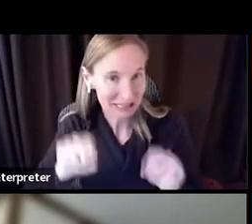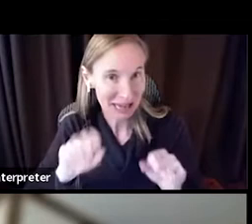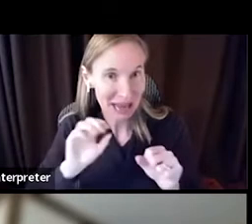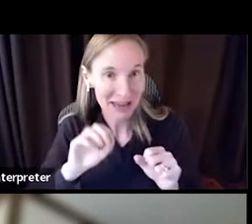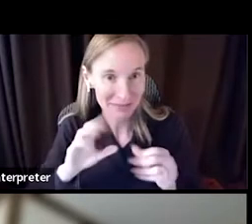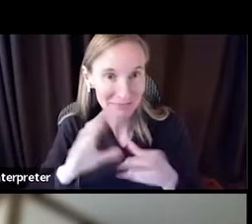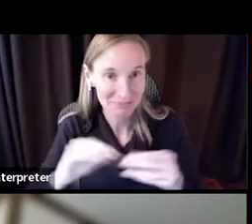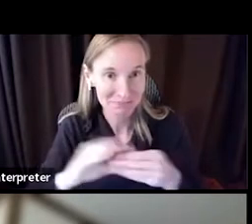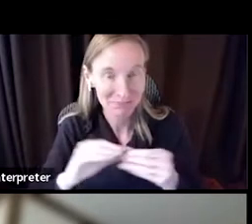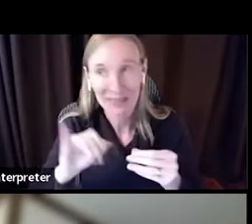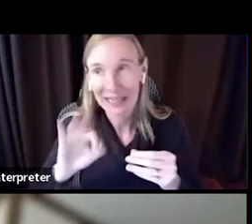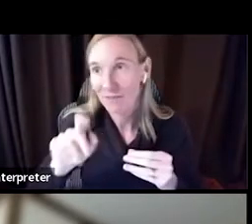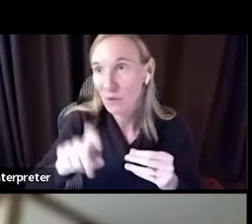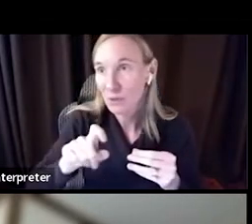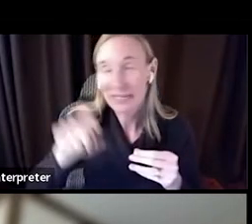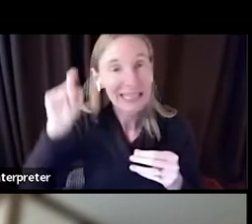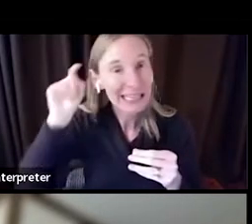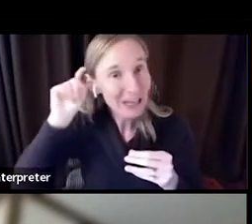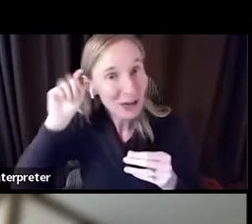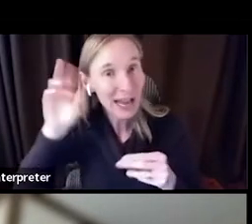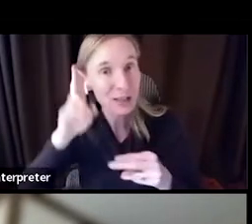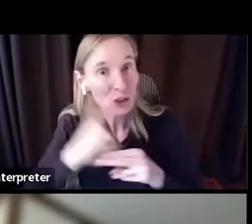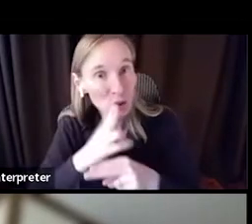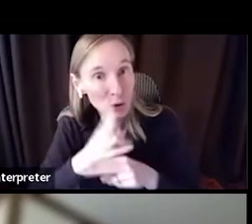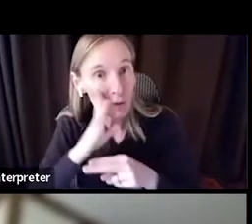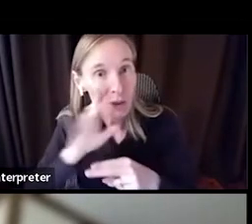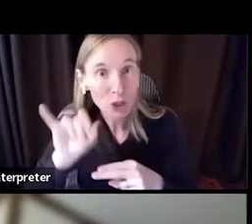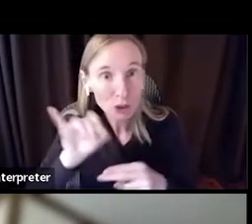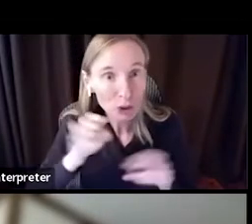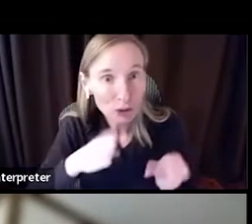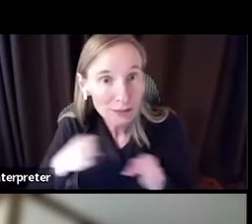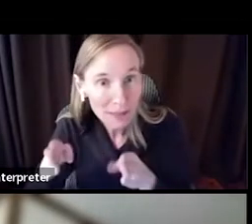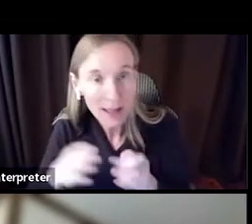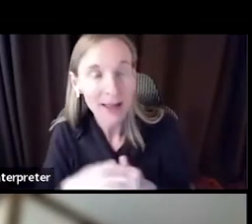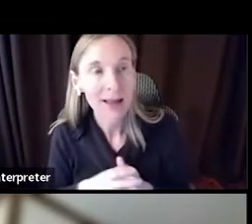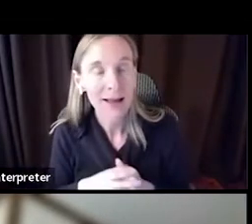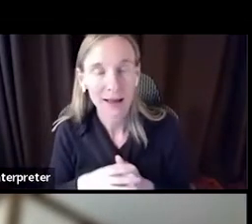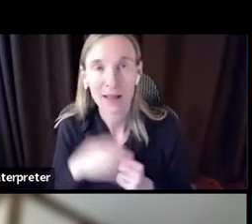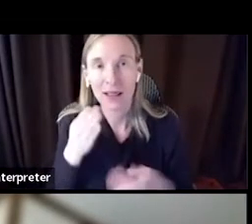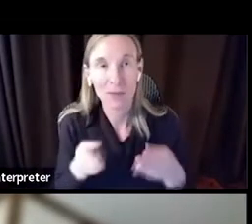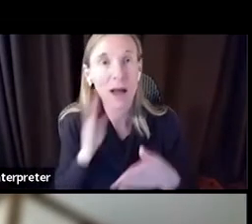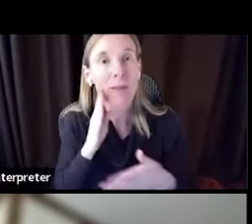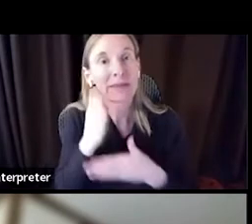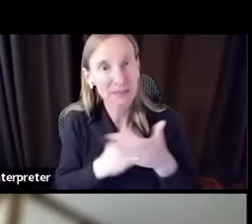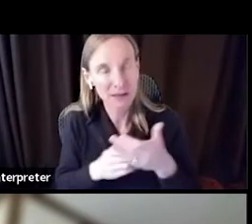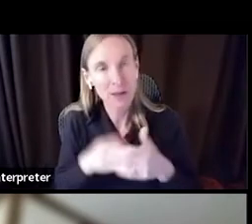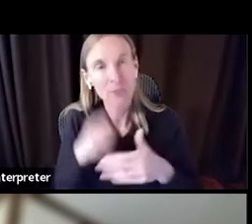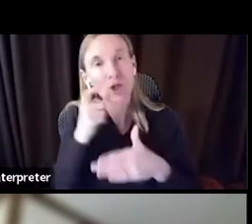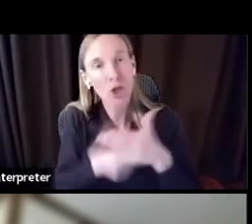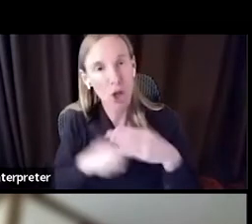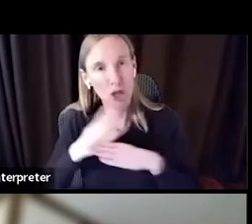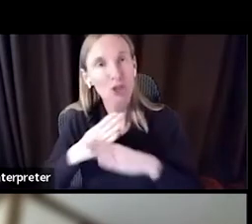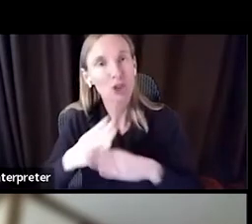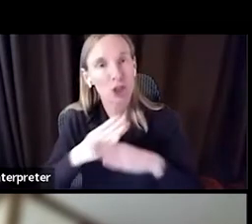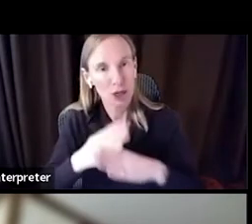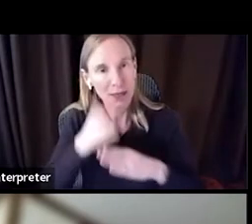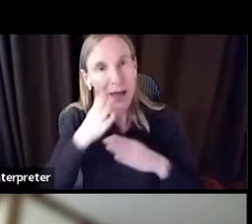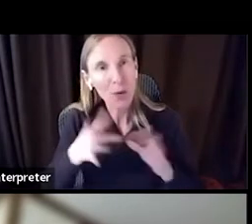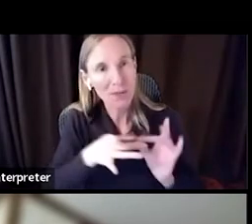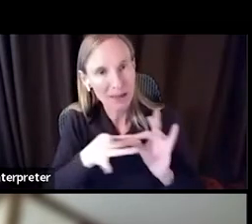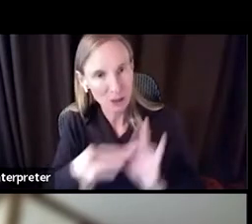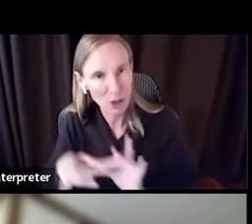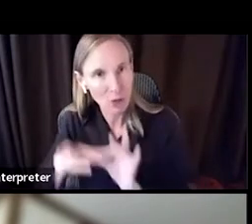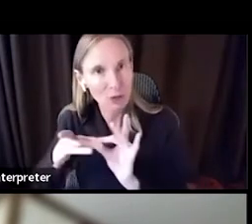if you need hearing aids and you're using your insurance plan, there might be some cost share that will be associated